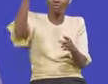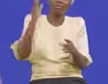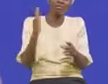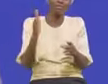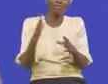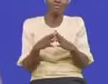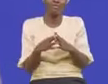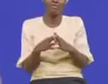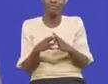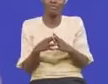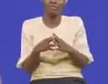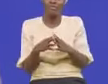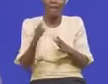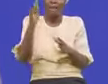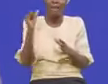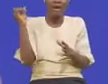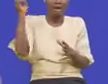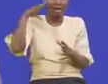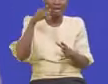ochanofa laba maugba ocho